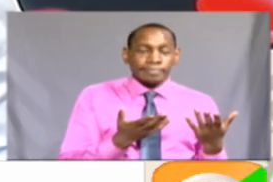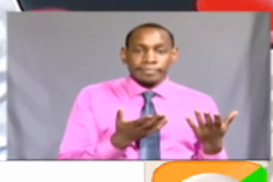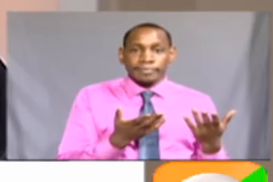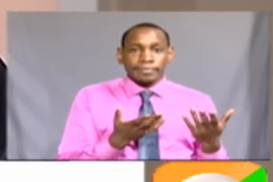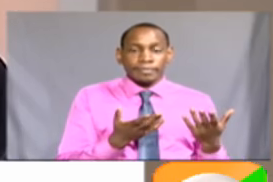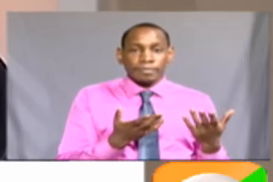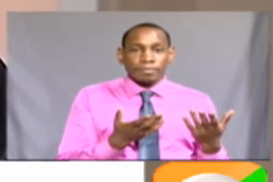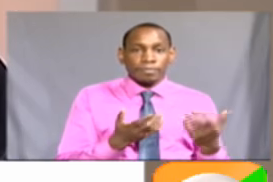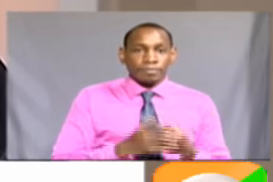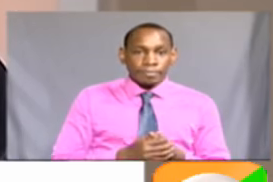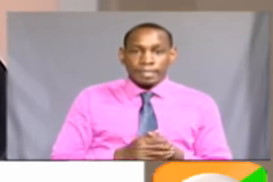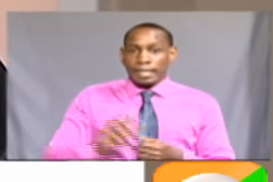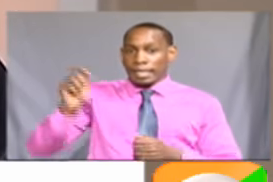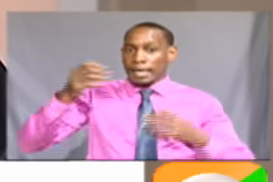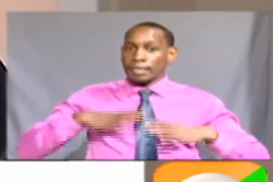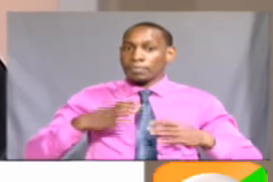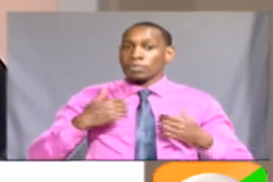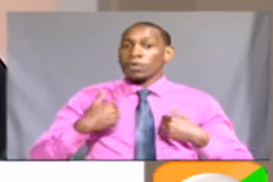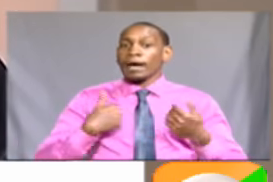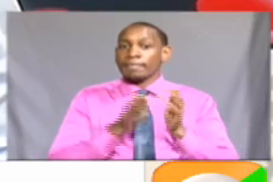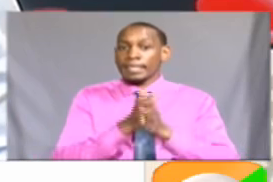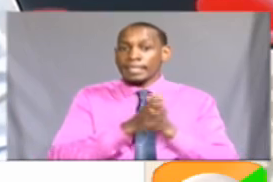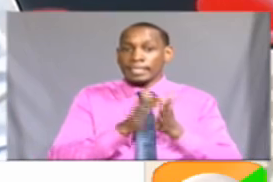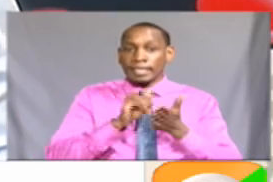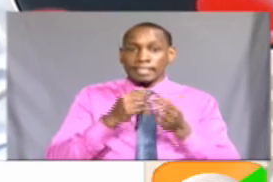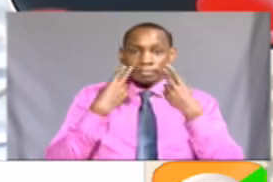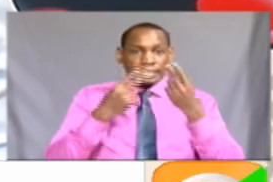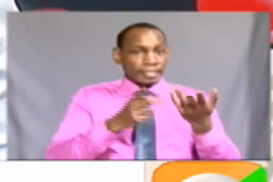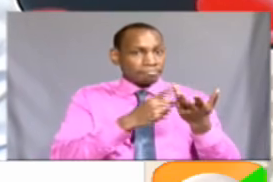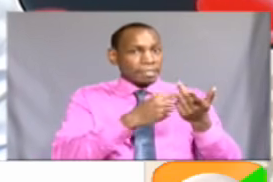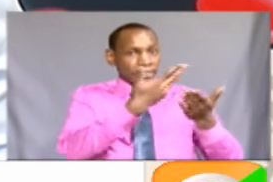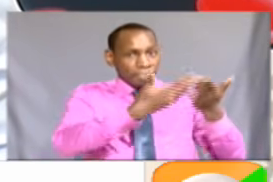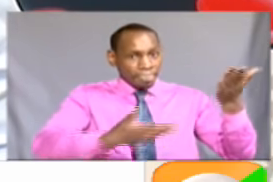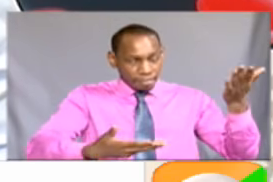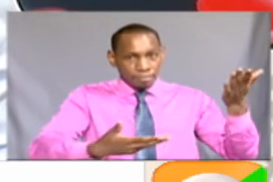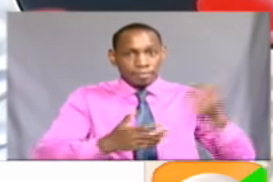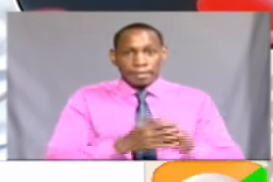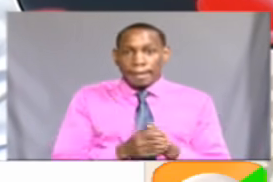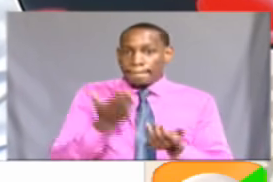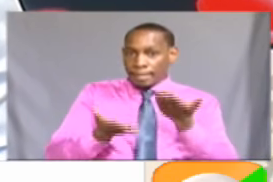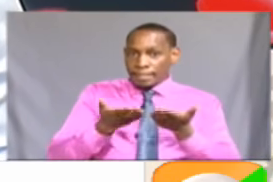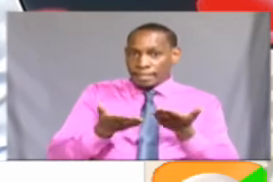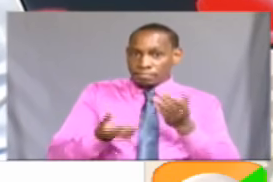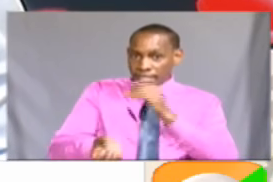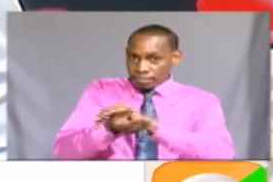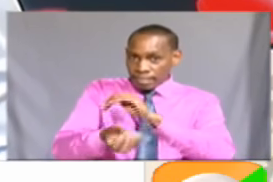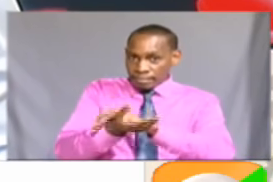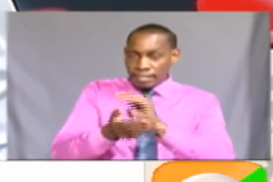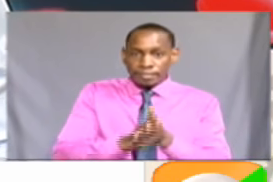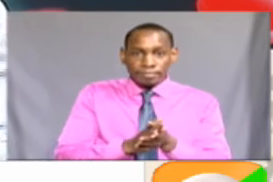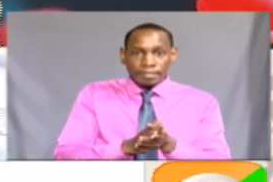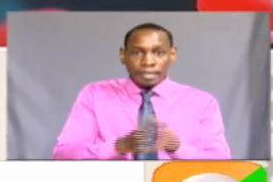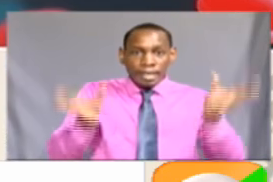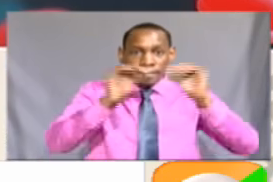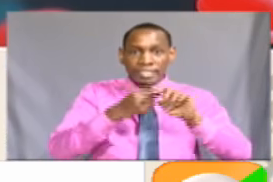And Kenyans get very interested when they start seeing those kinds of things. Maybe just give us a lowdown. Where did this thing